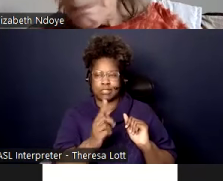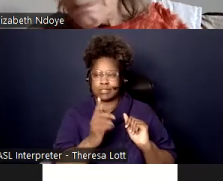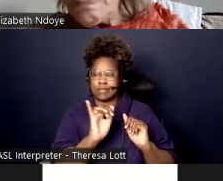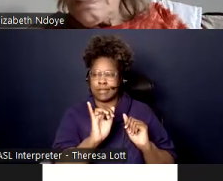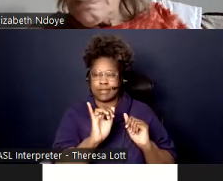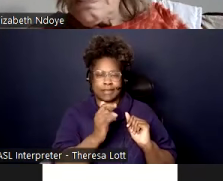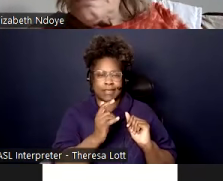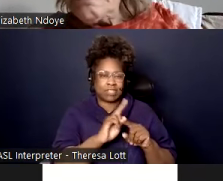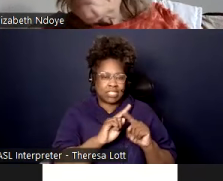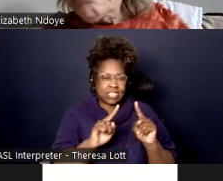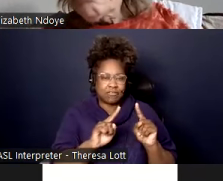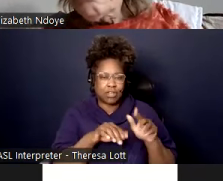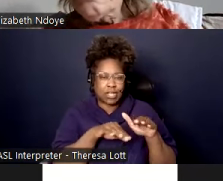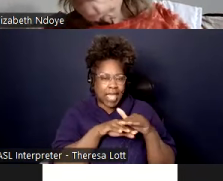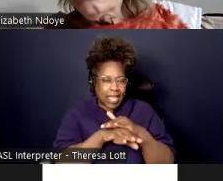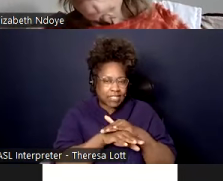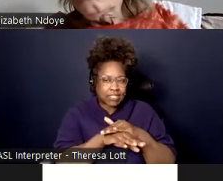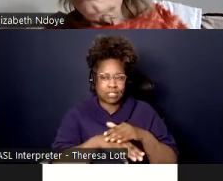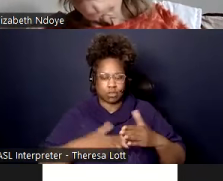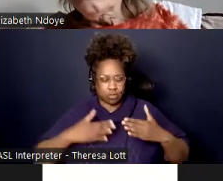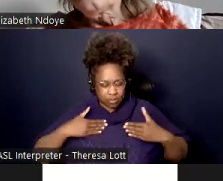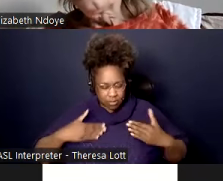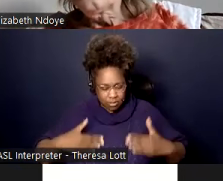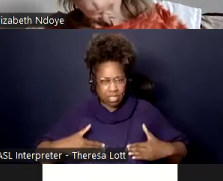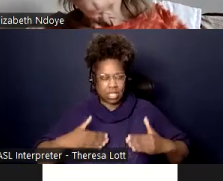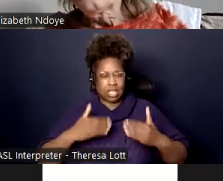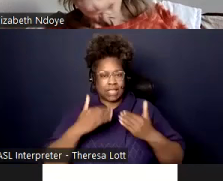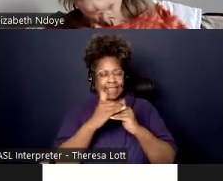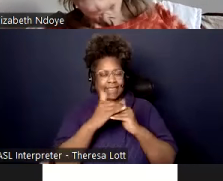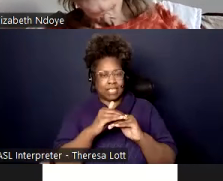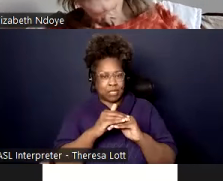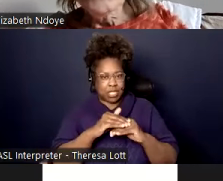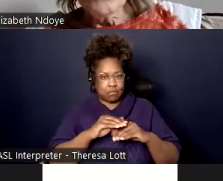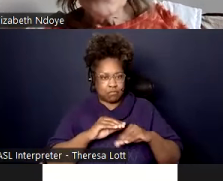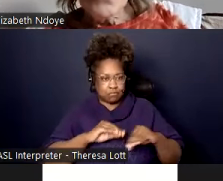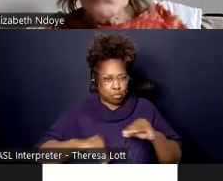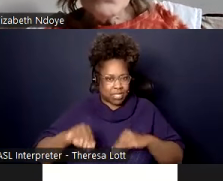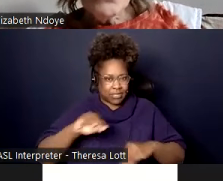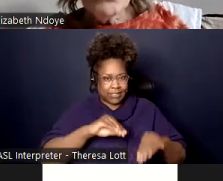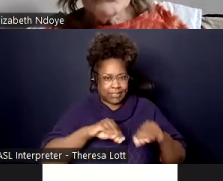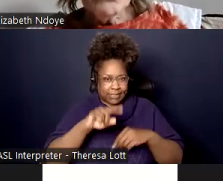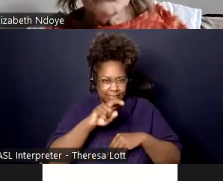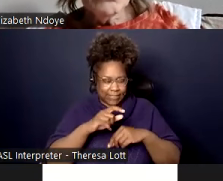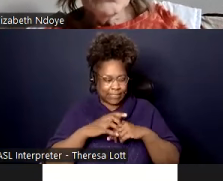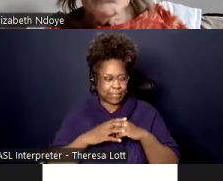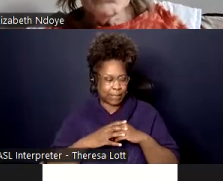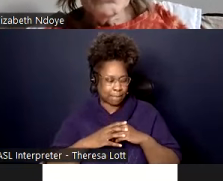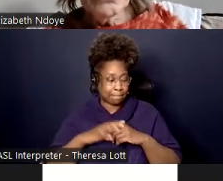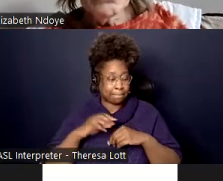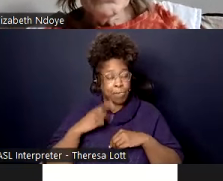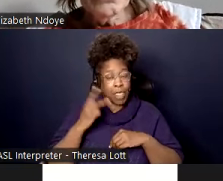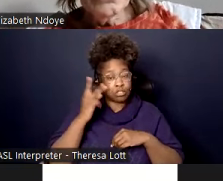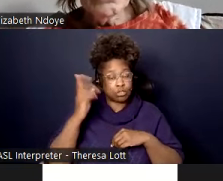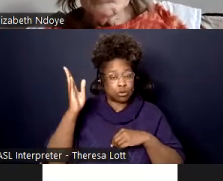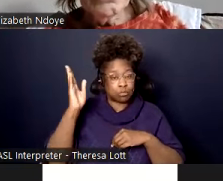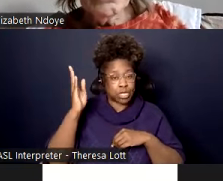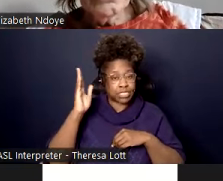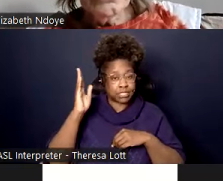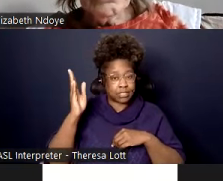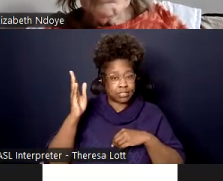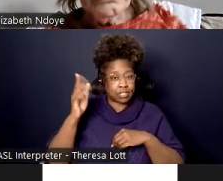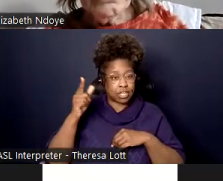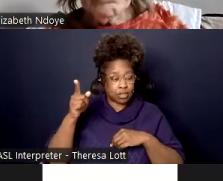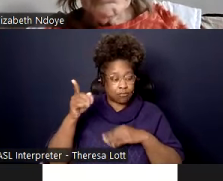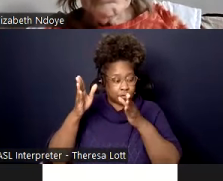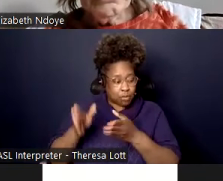access or functional or limited mobility needs. And I got a chance to see a presentation from somebody who advocates